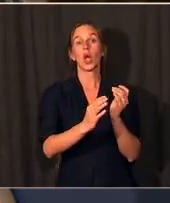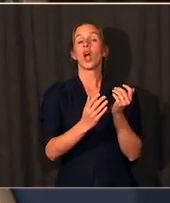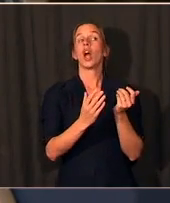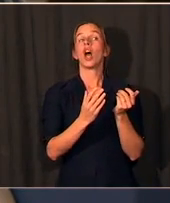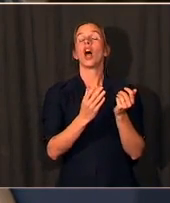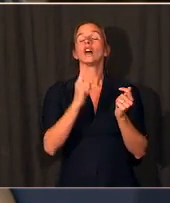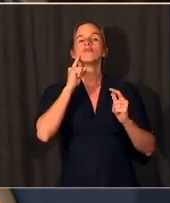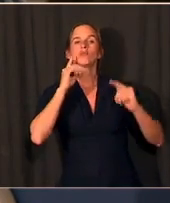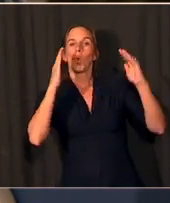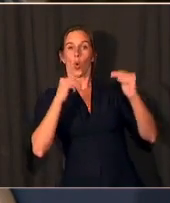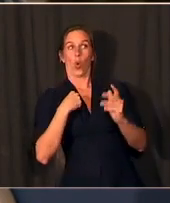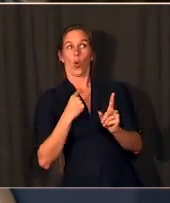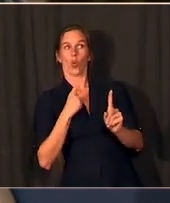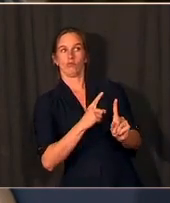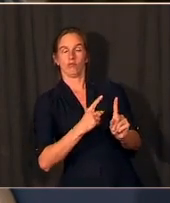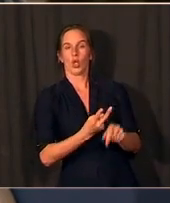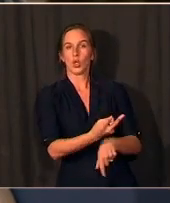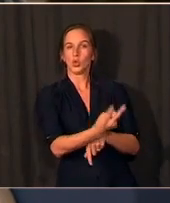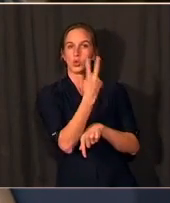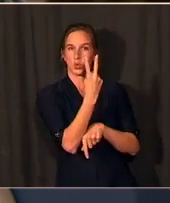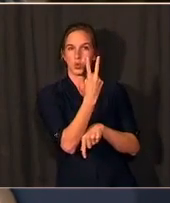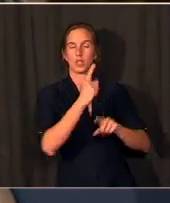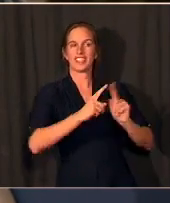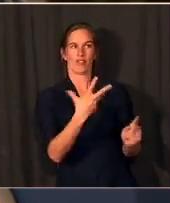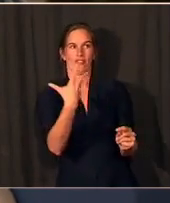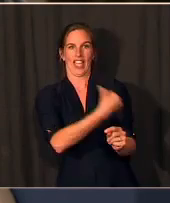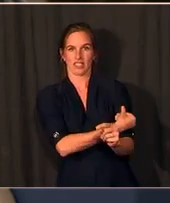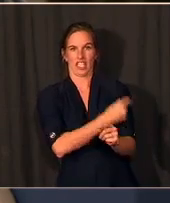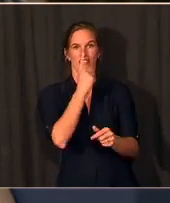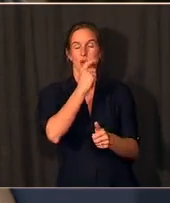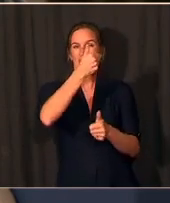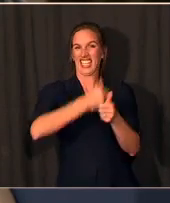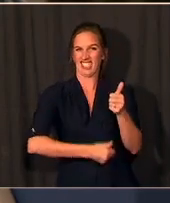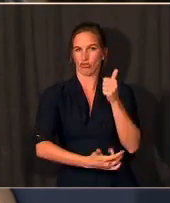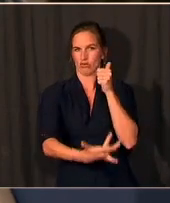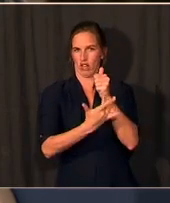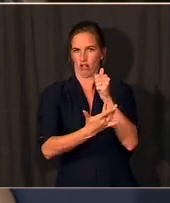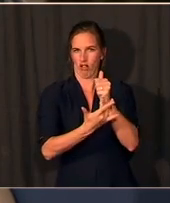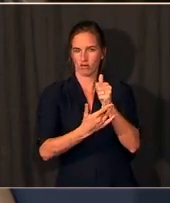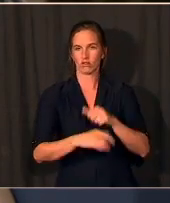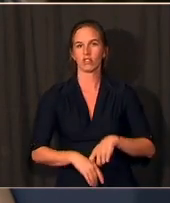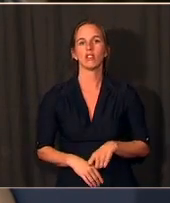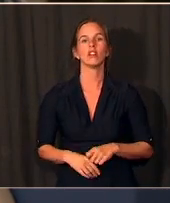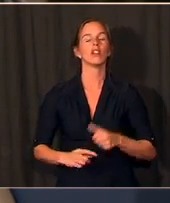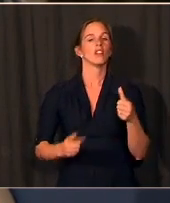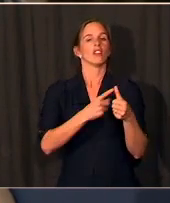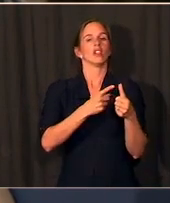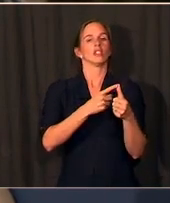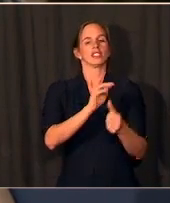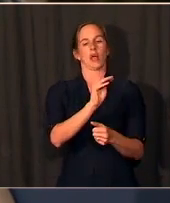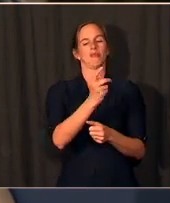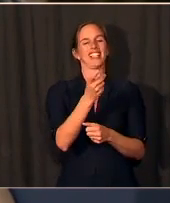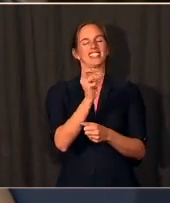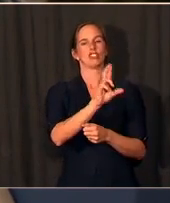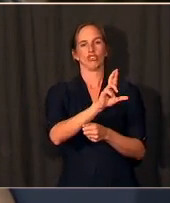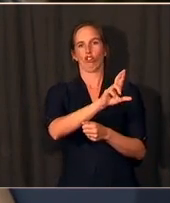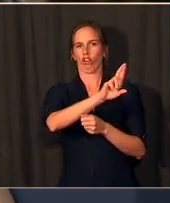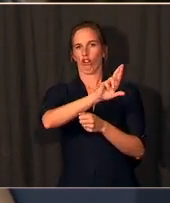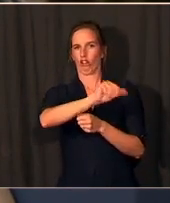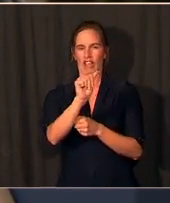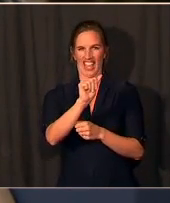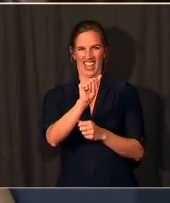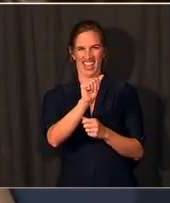each platform technology. First platform is what's called messenger RNA, and 2 vaccines using that